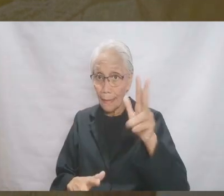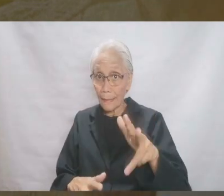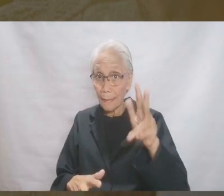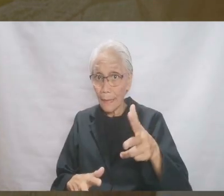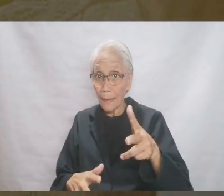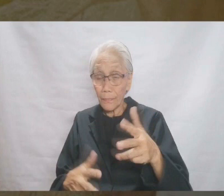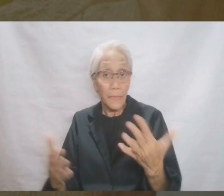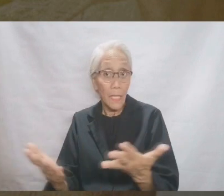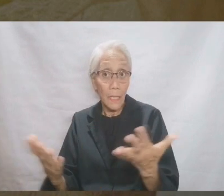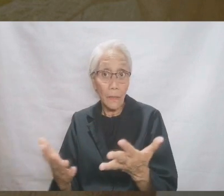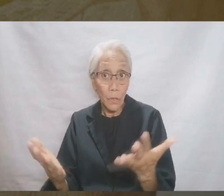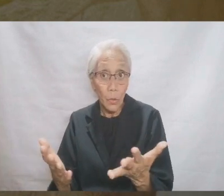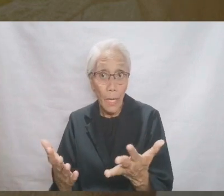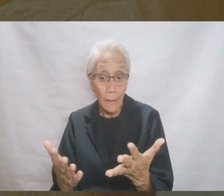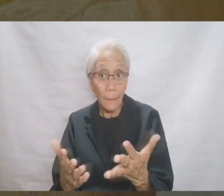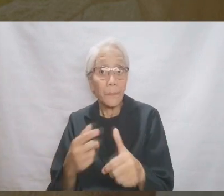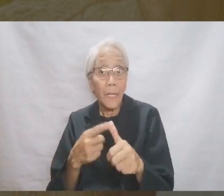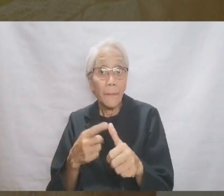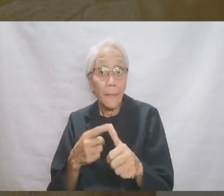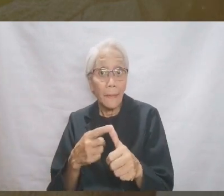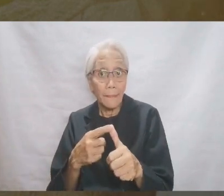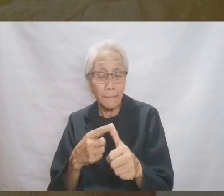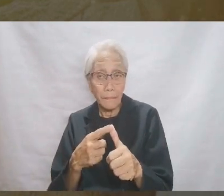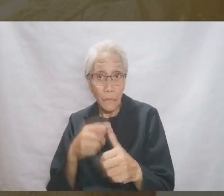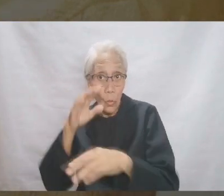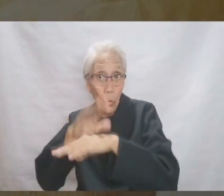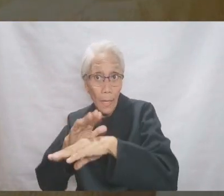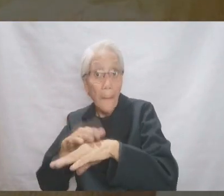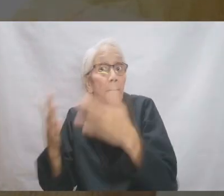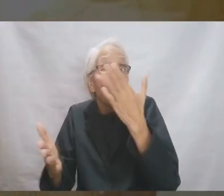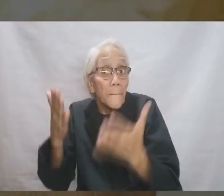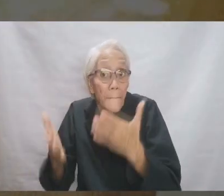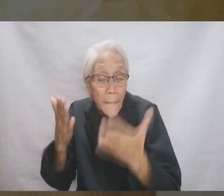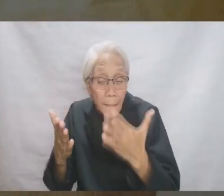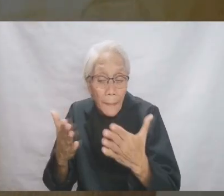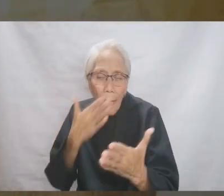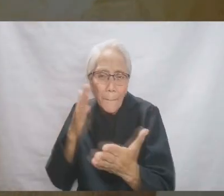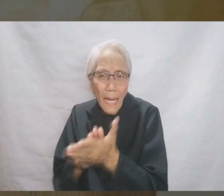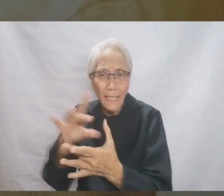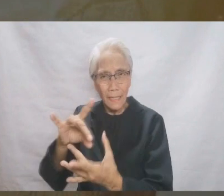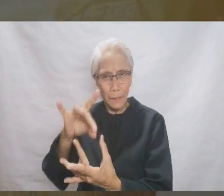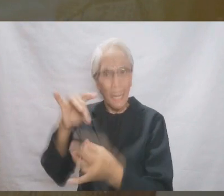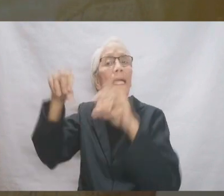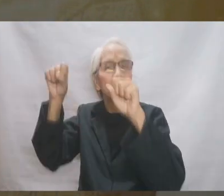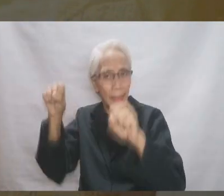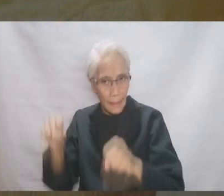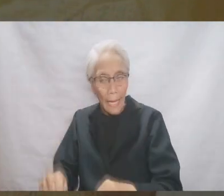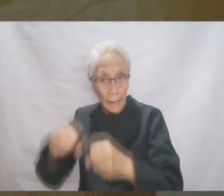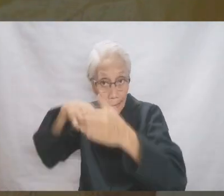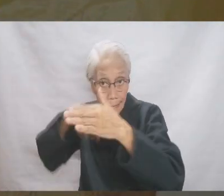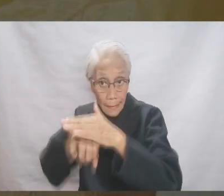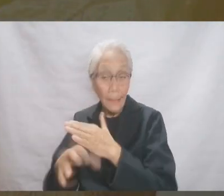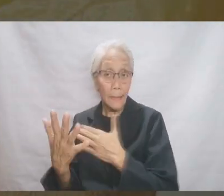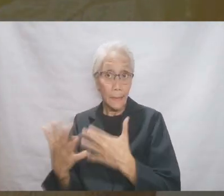at kaya naman ito ang primary basis ng ating warning, ha, maaaring manghimasok ang masasamang espiritu